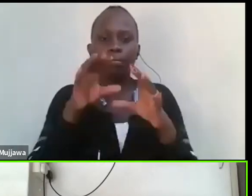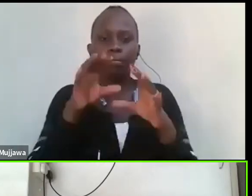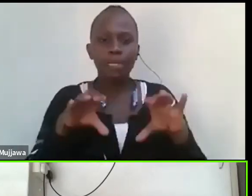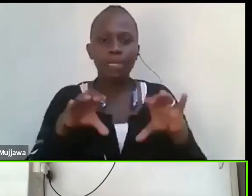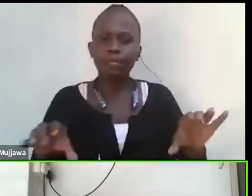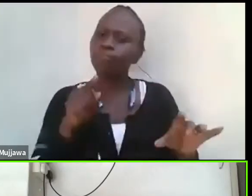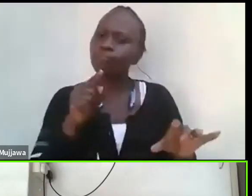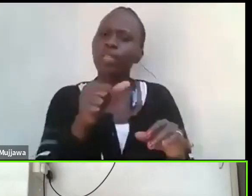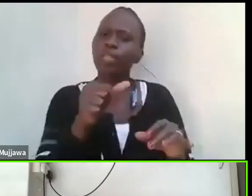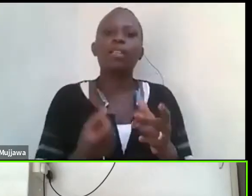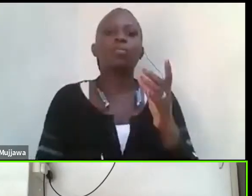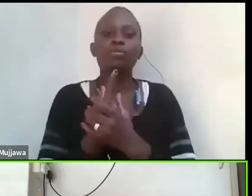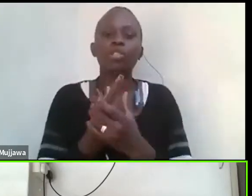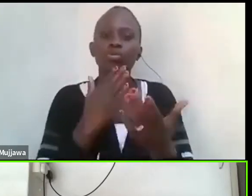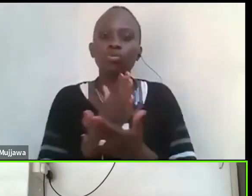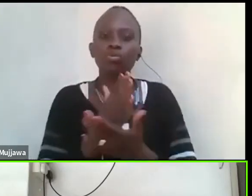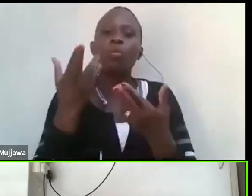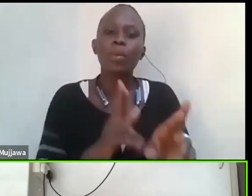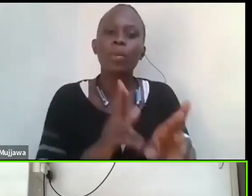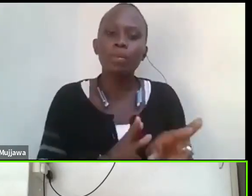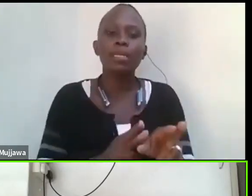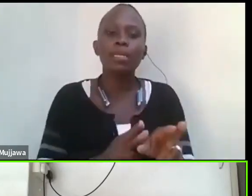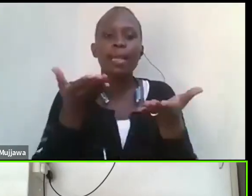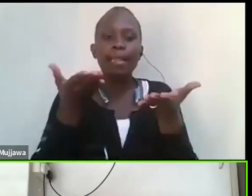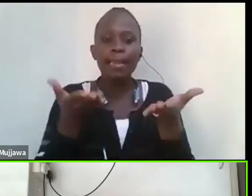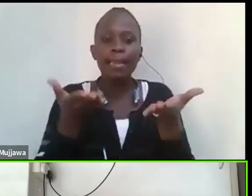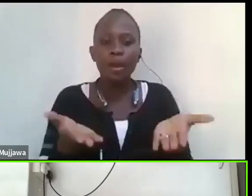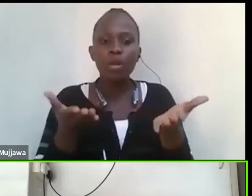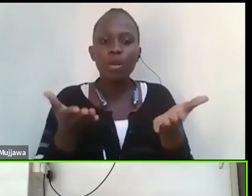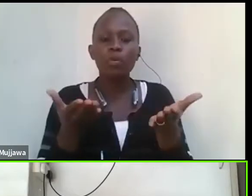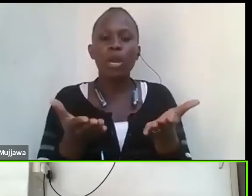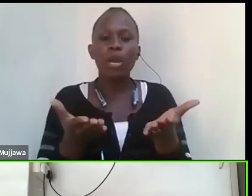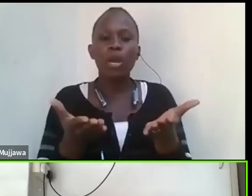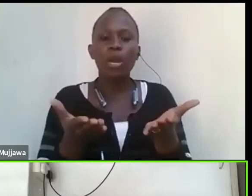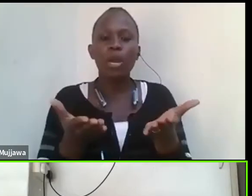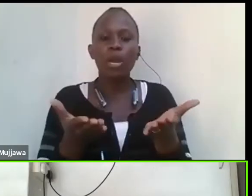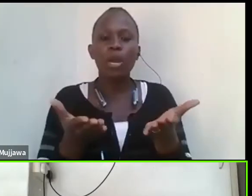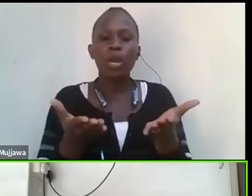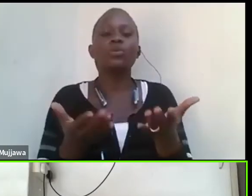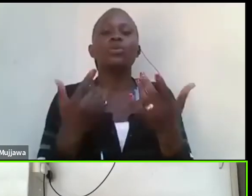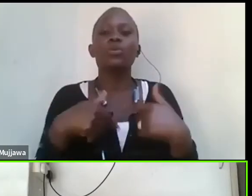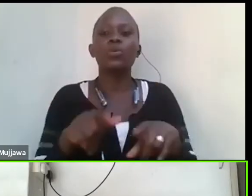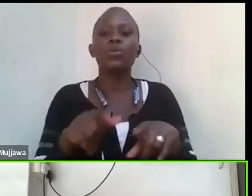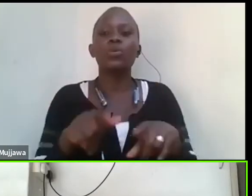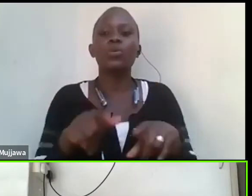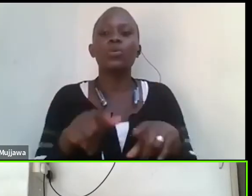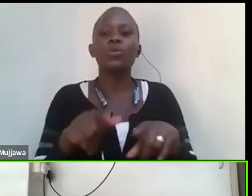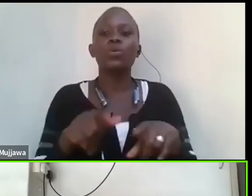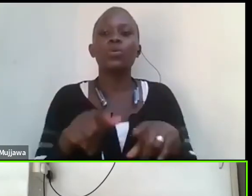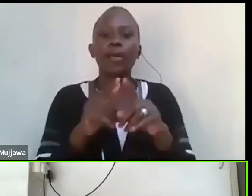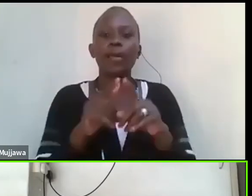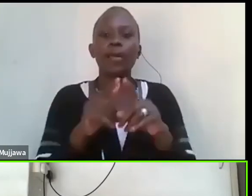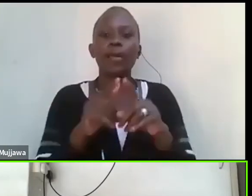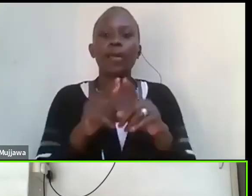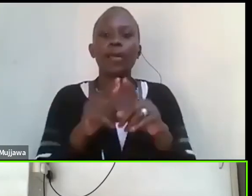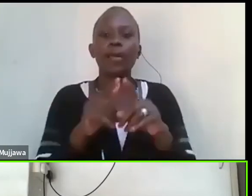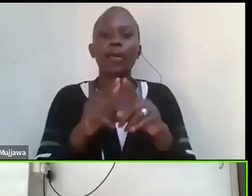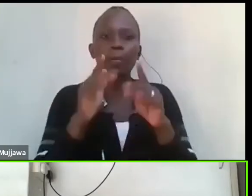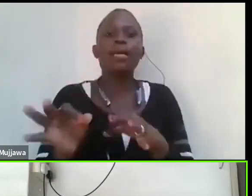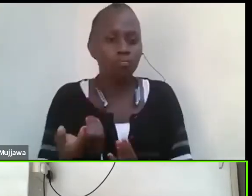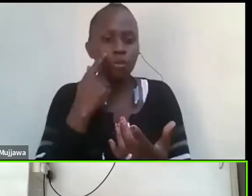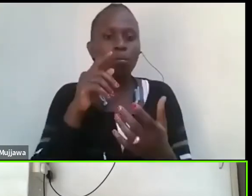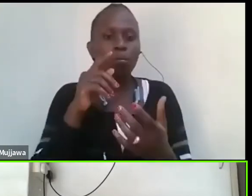up. Right now, we are scavenging onto those online platforms to ensure that we move a product than the